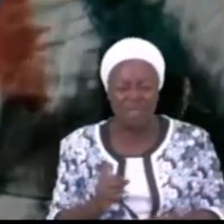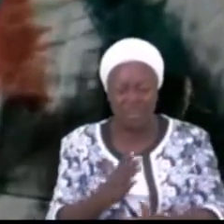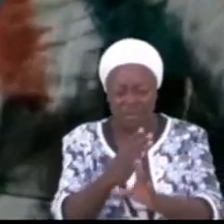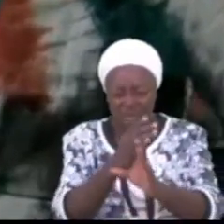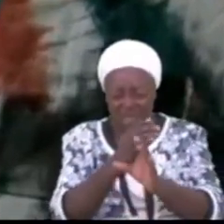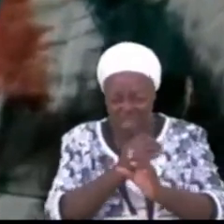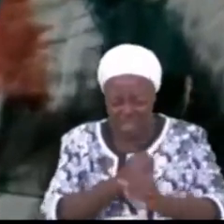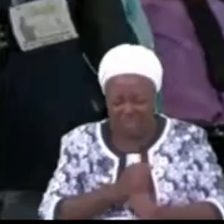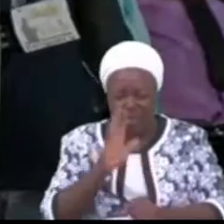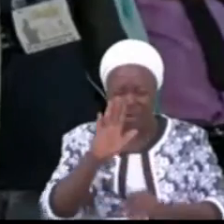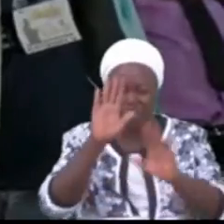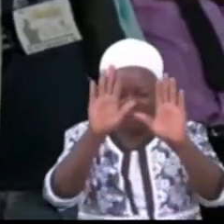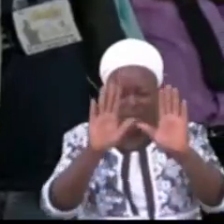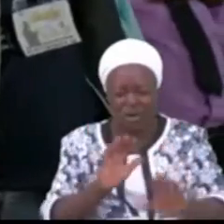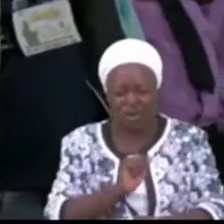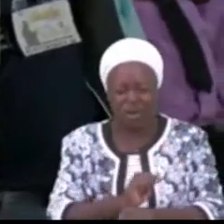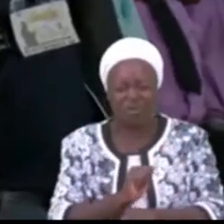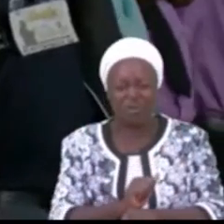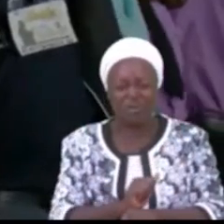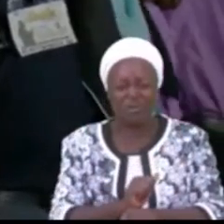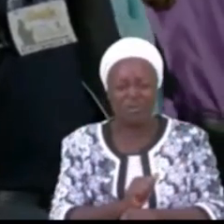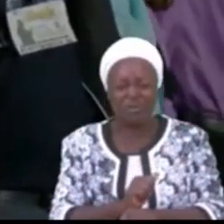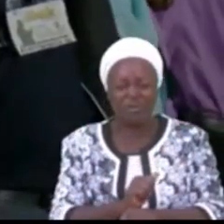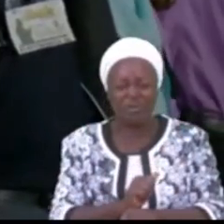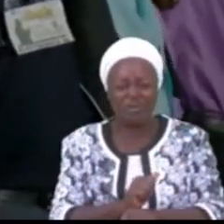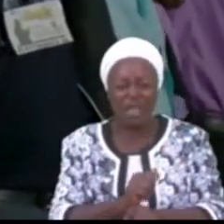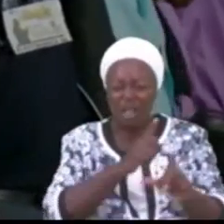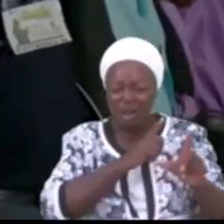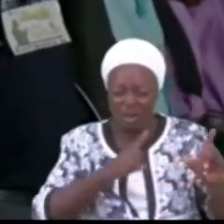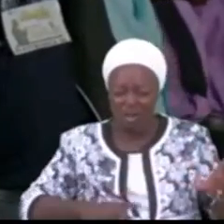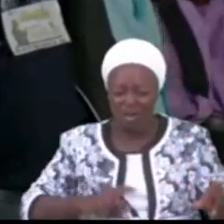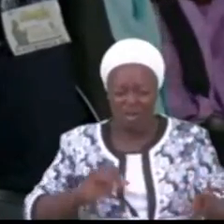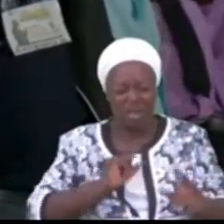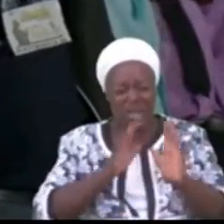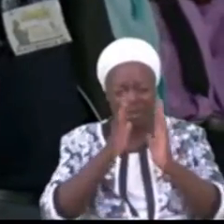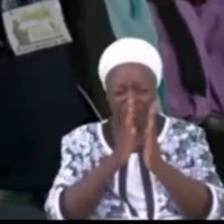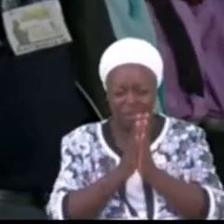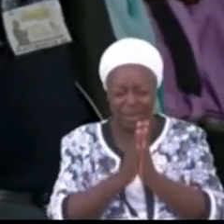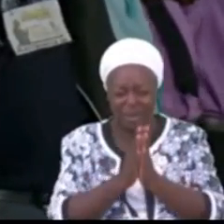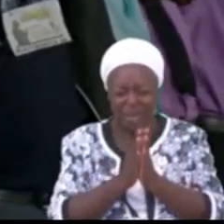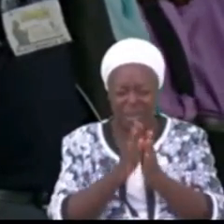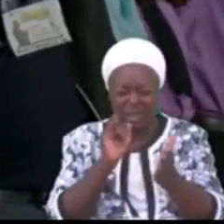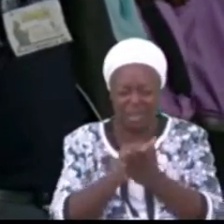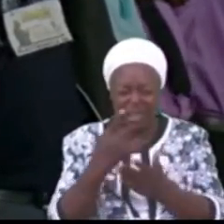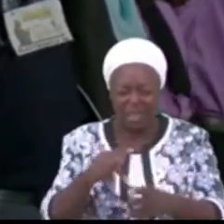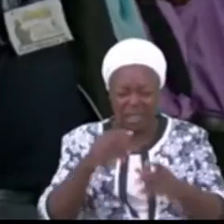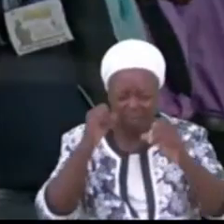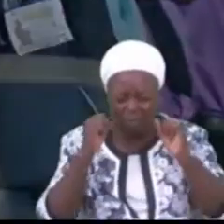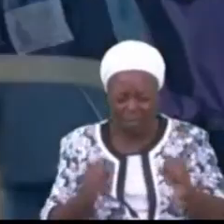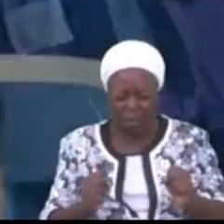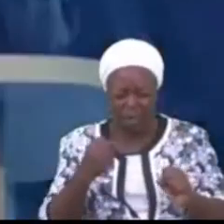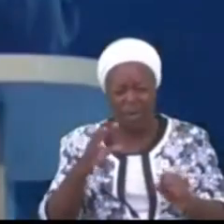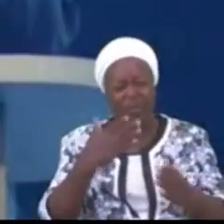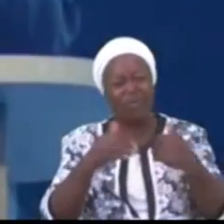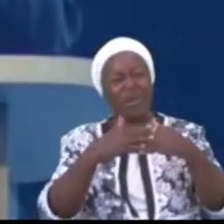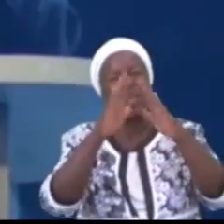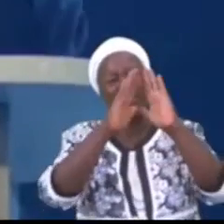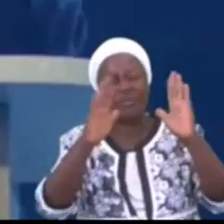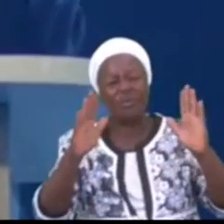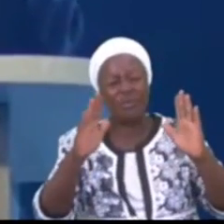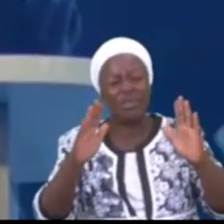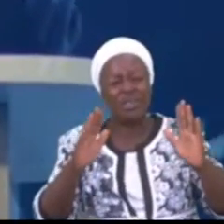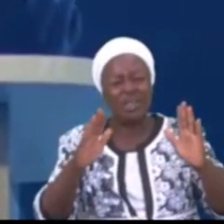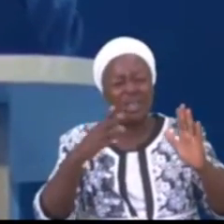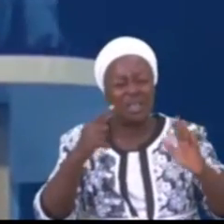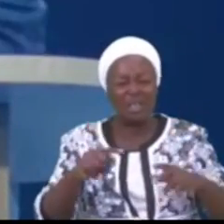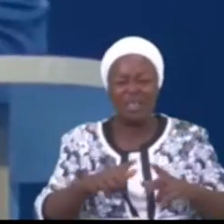Receive your miracle. Lord, I pray that the power of heaven, your